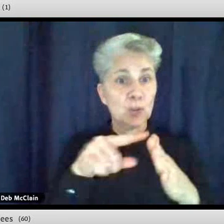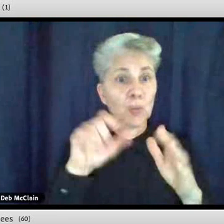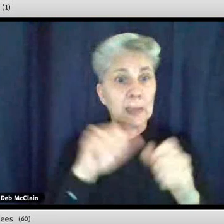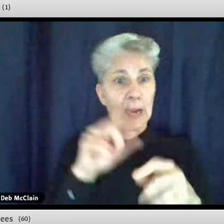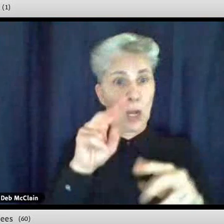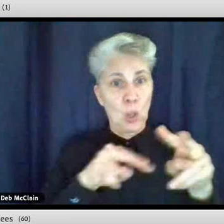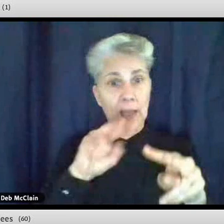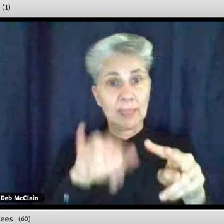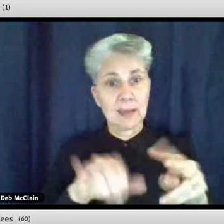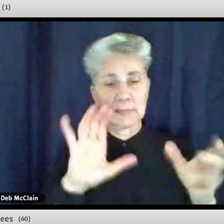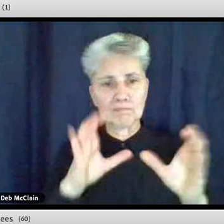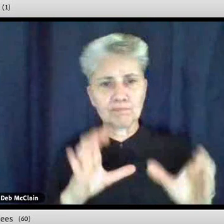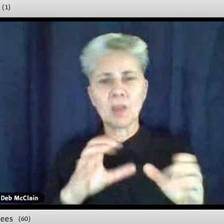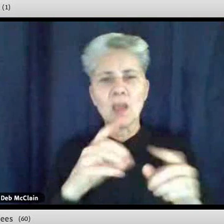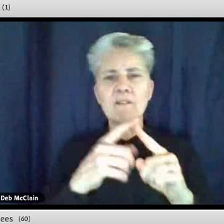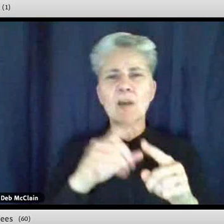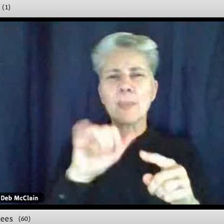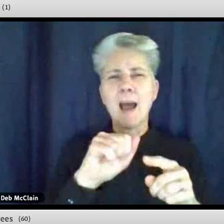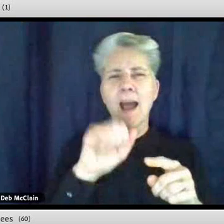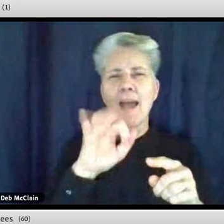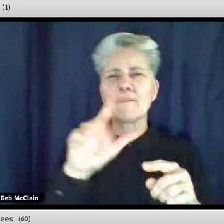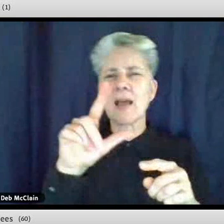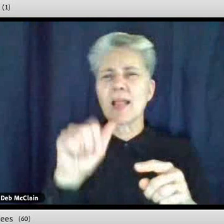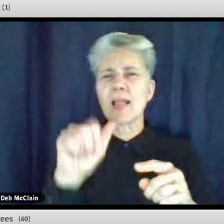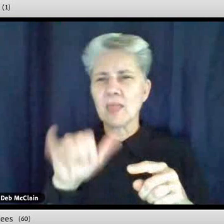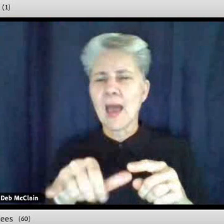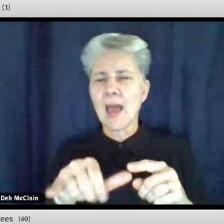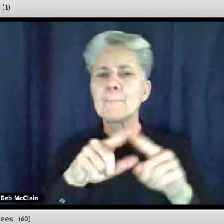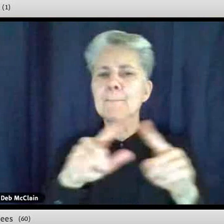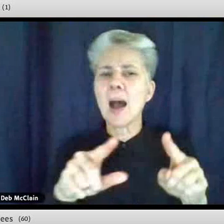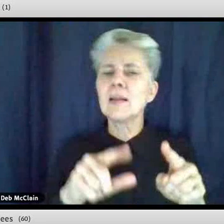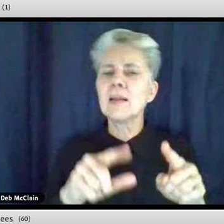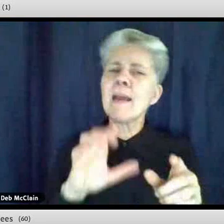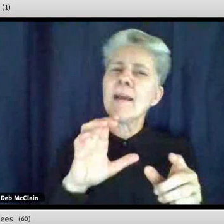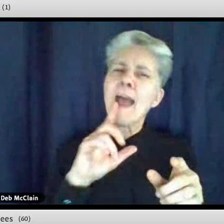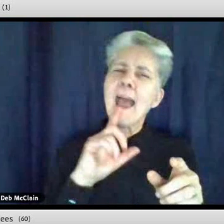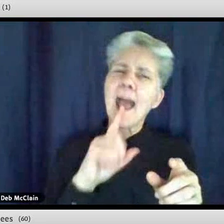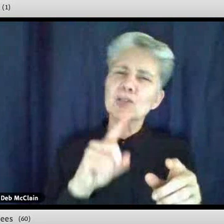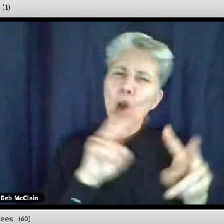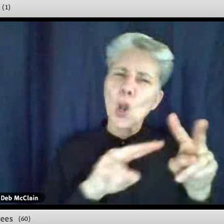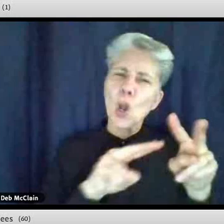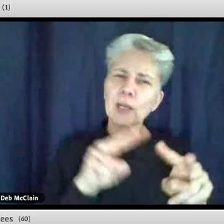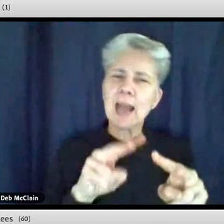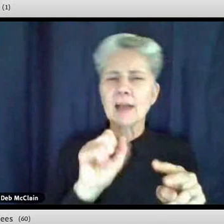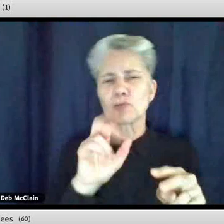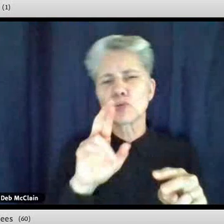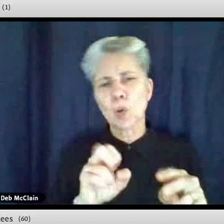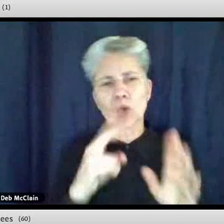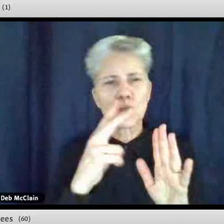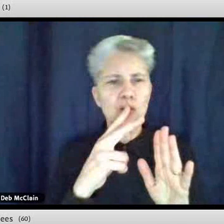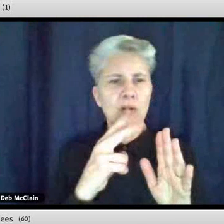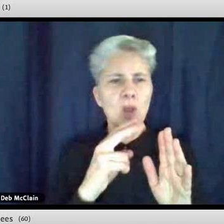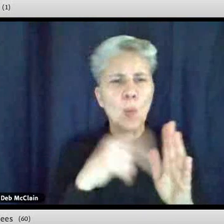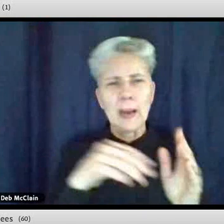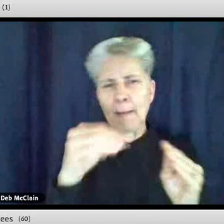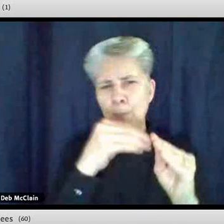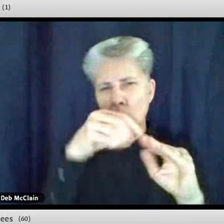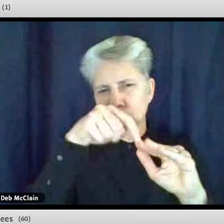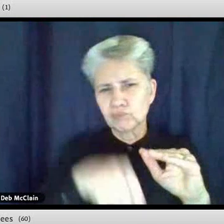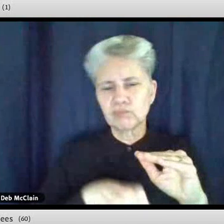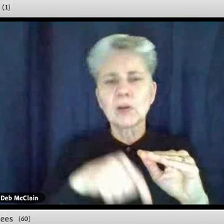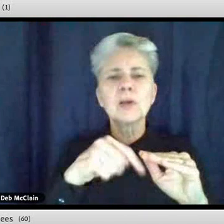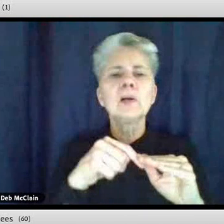quickly, I mentioned earlier there's about 5 different ways you can look at this. This is from the IFLA, but basically